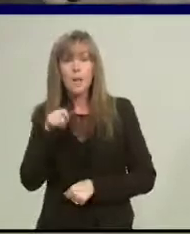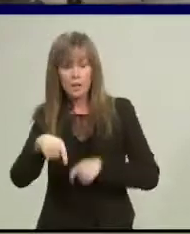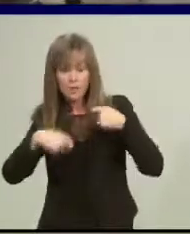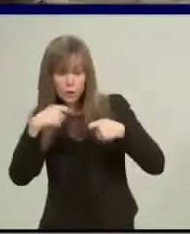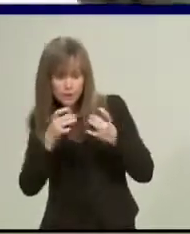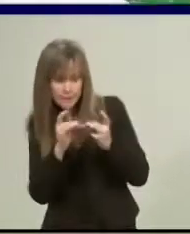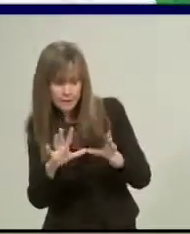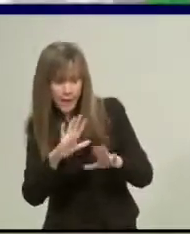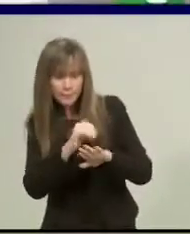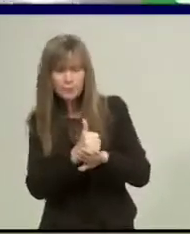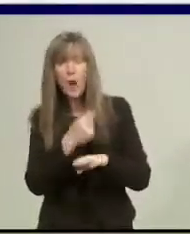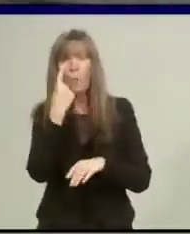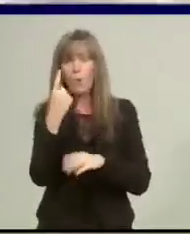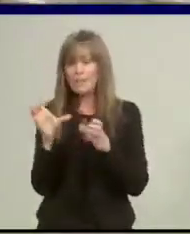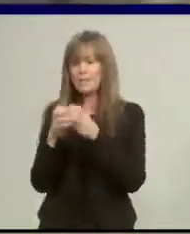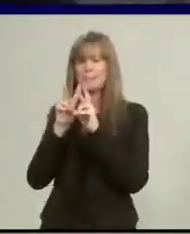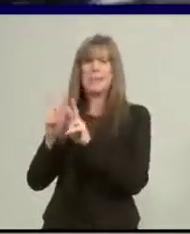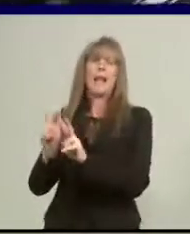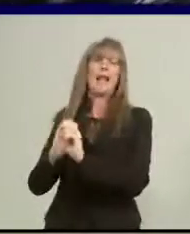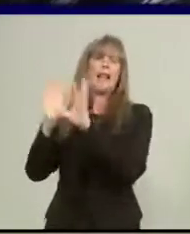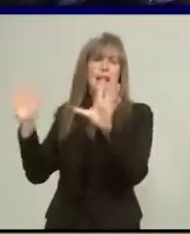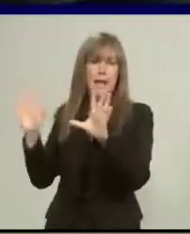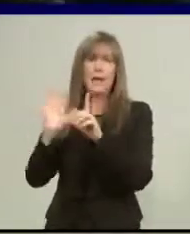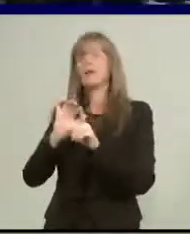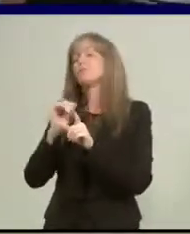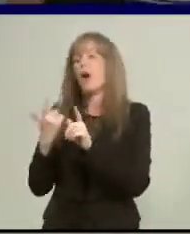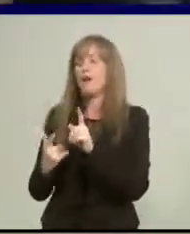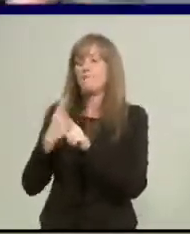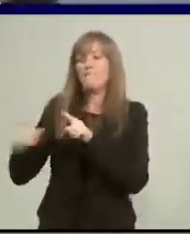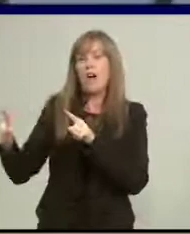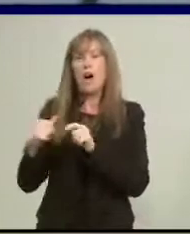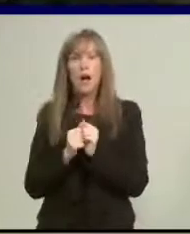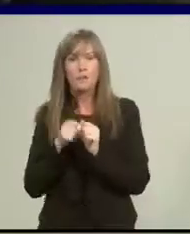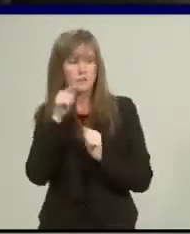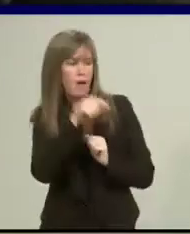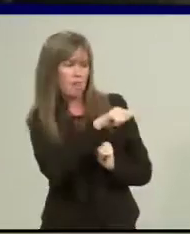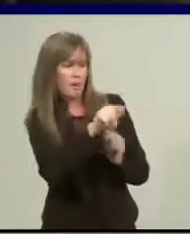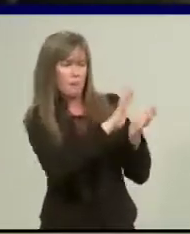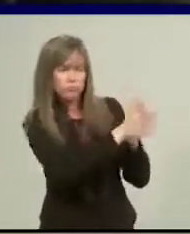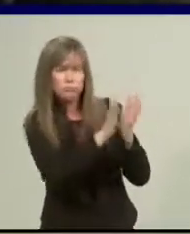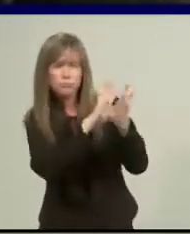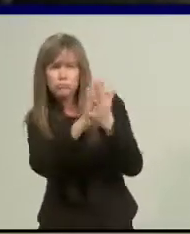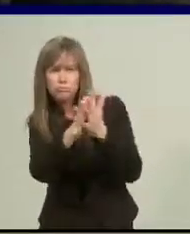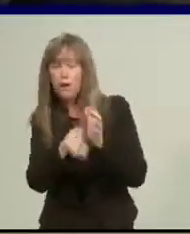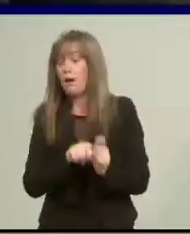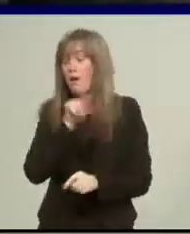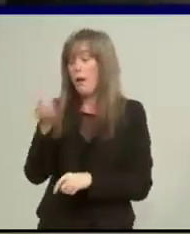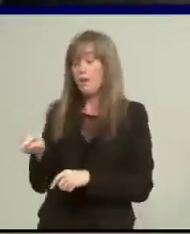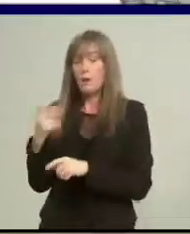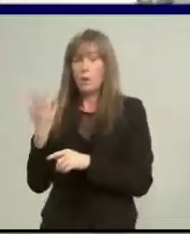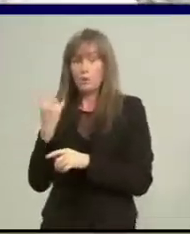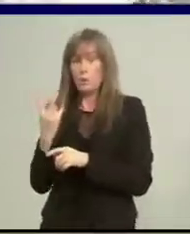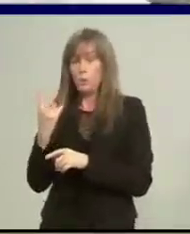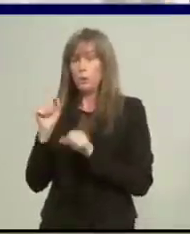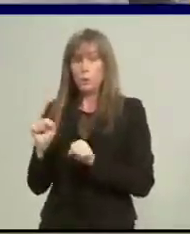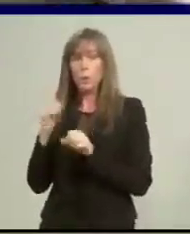one team is clearly ahead of the rest. These workspaces look as though a flour bomb has gone off, whereas these two are working in a